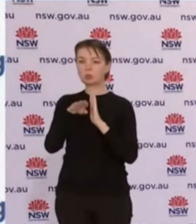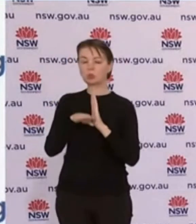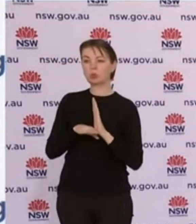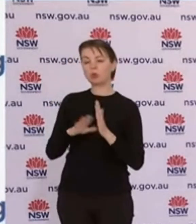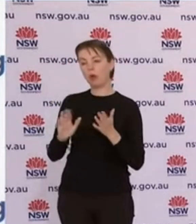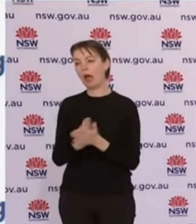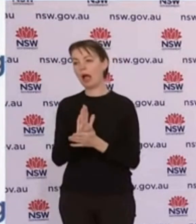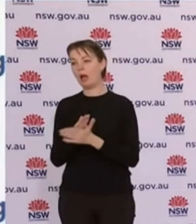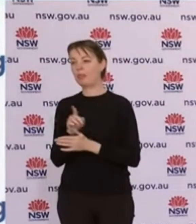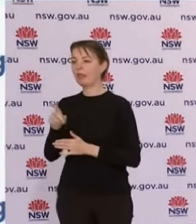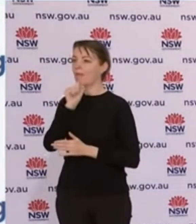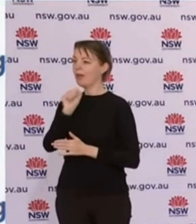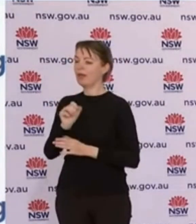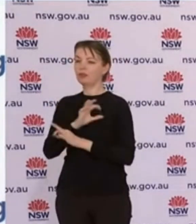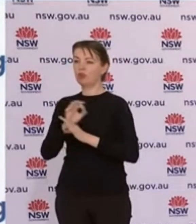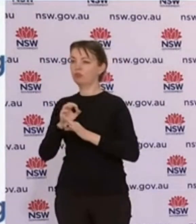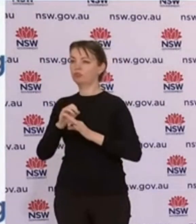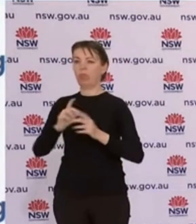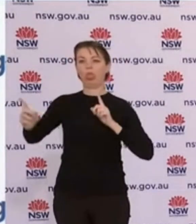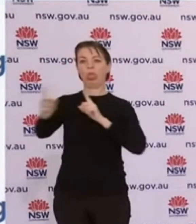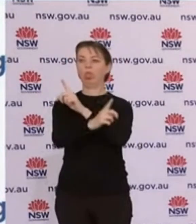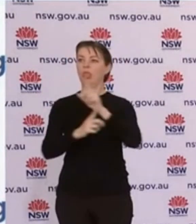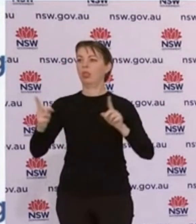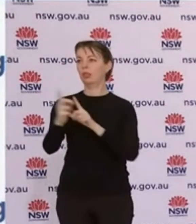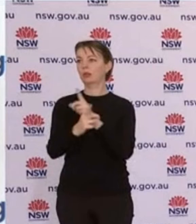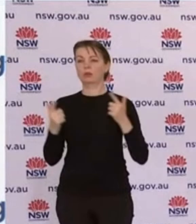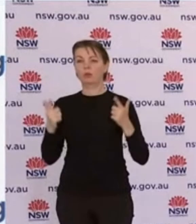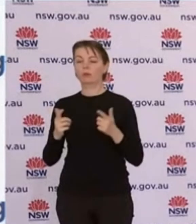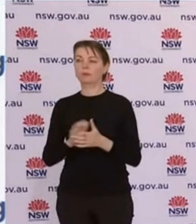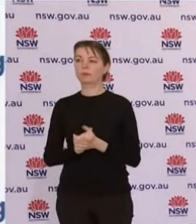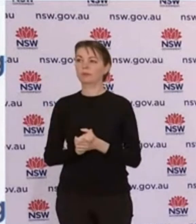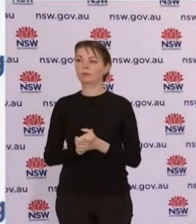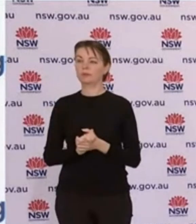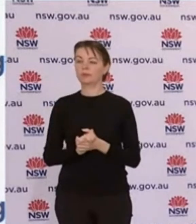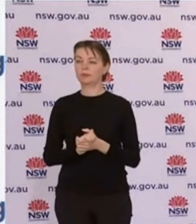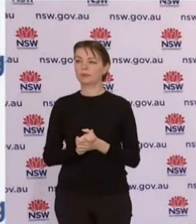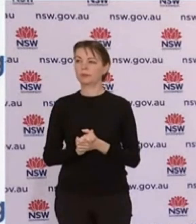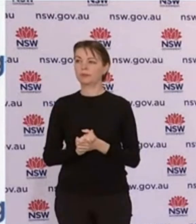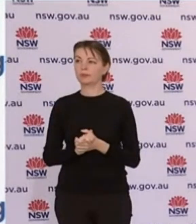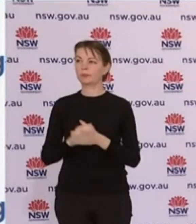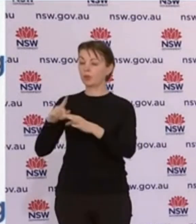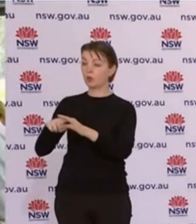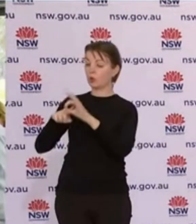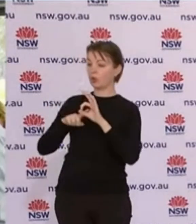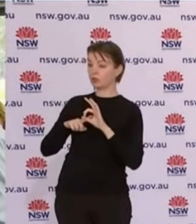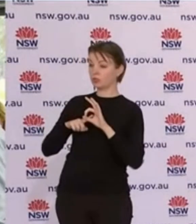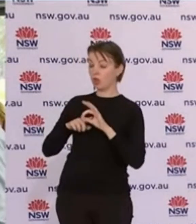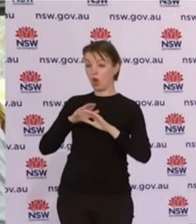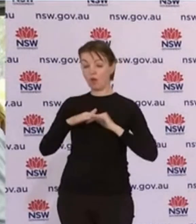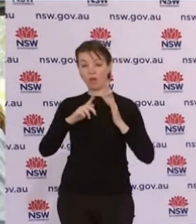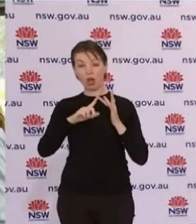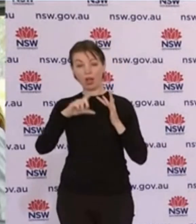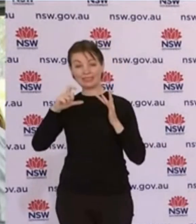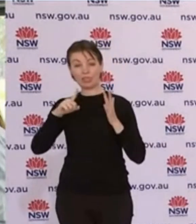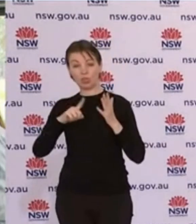to the community. Dr. John, just on hospitalisations. I know much has been made of the capacity to expand up to 2,000 beds, but if I could